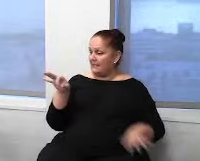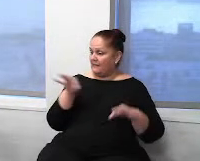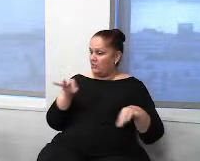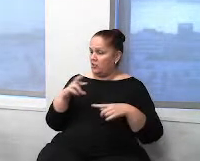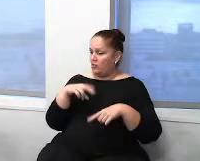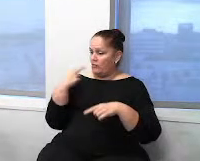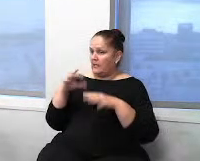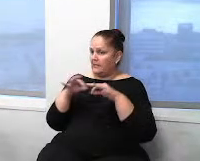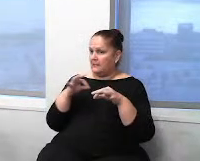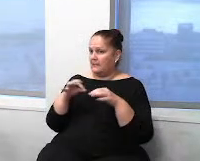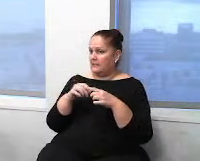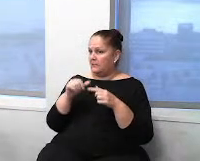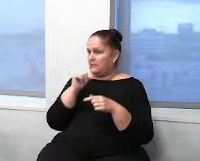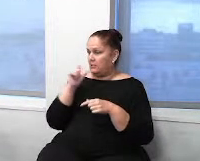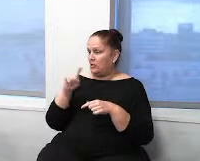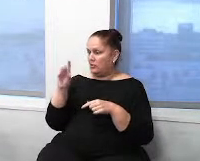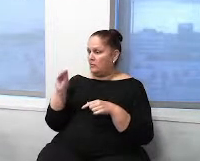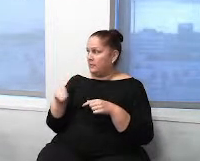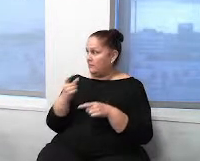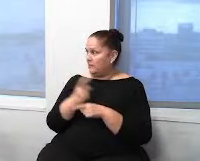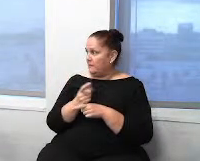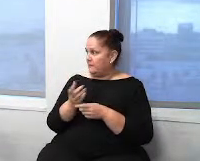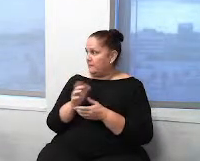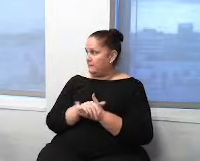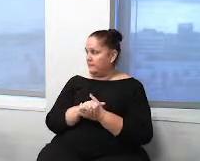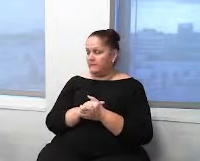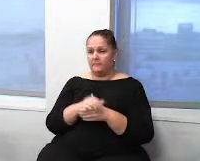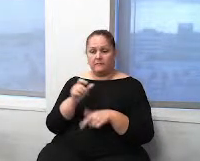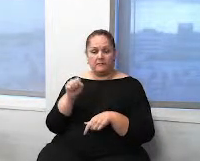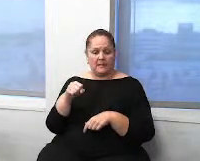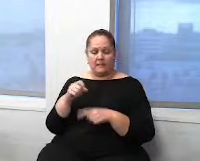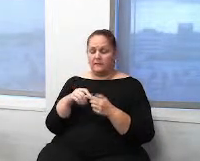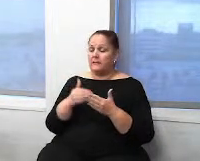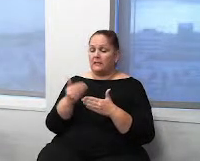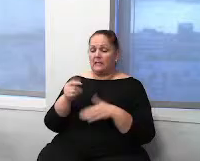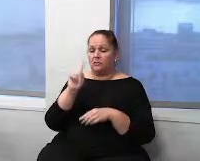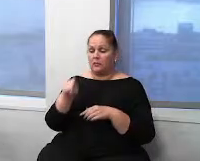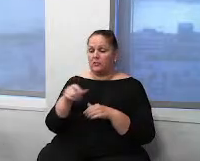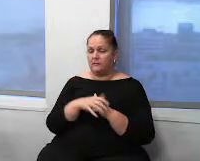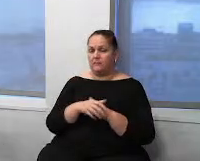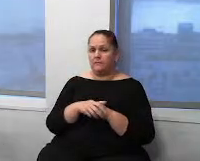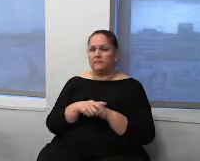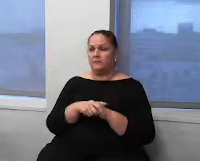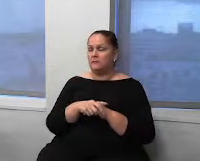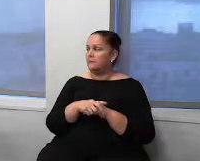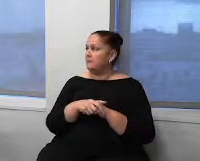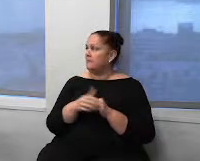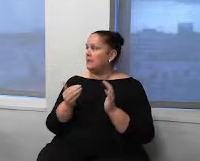Yes.